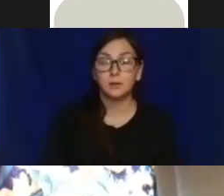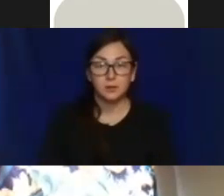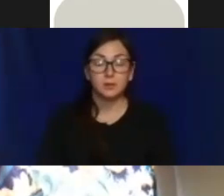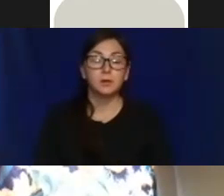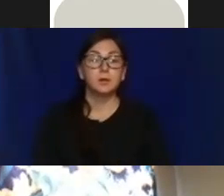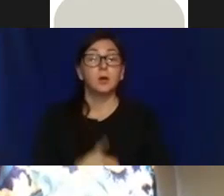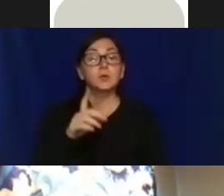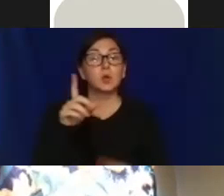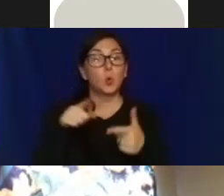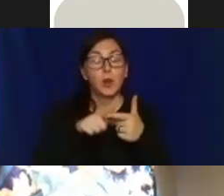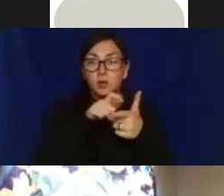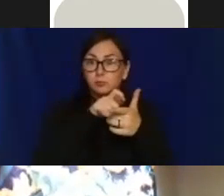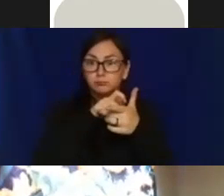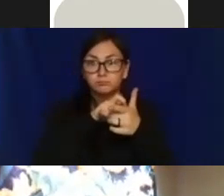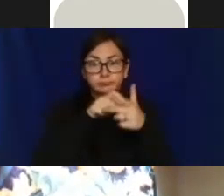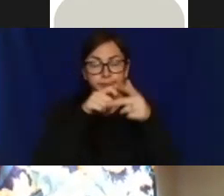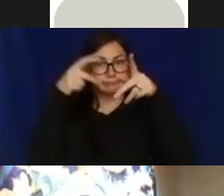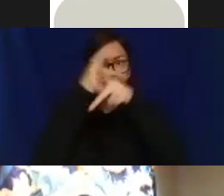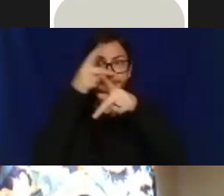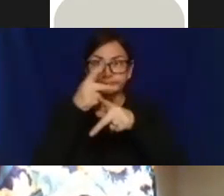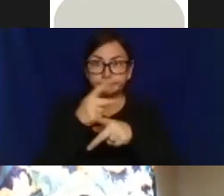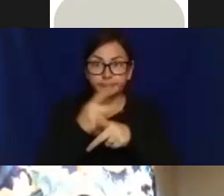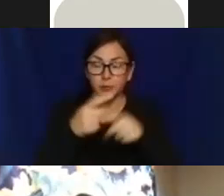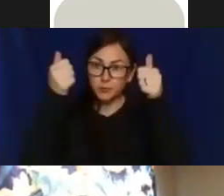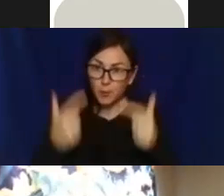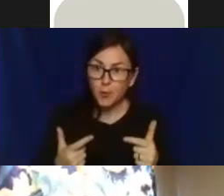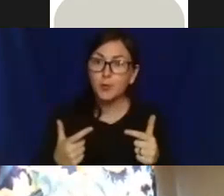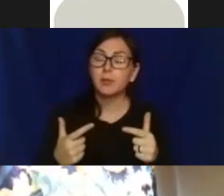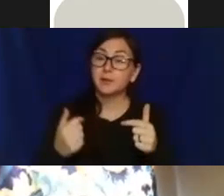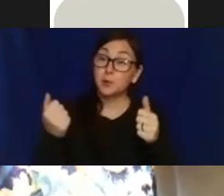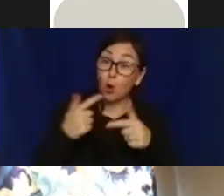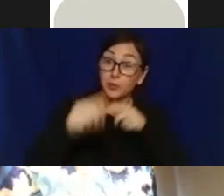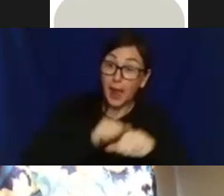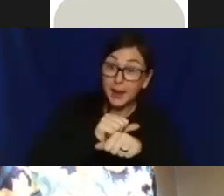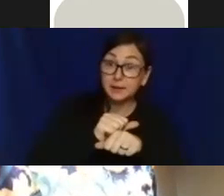out all of the octets for all the